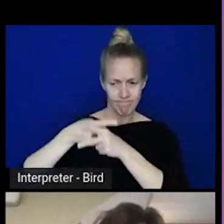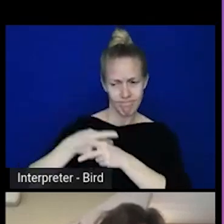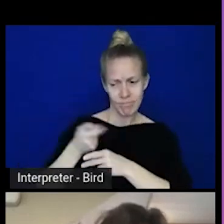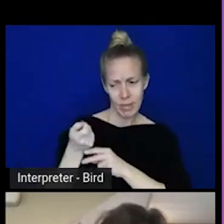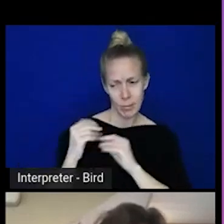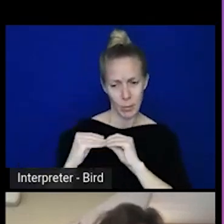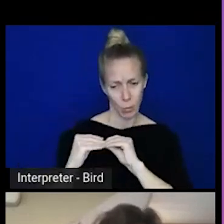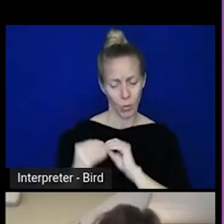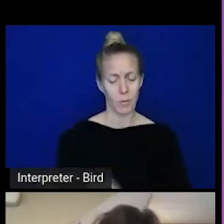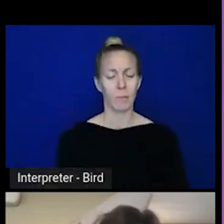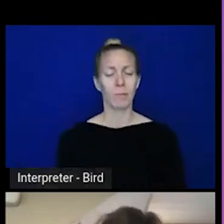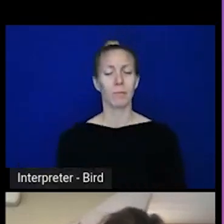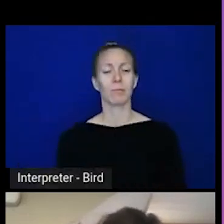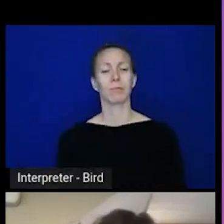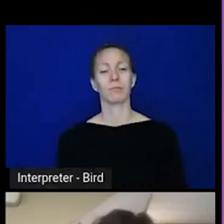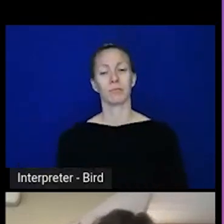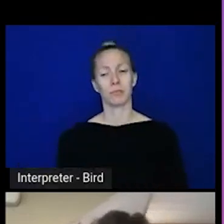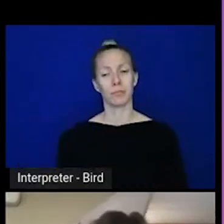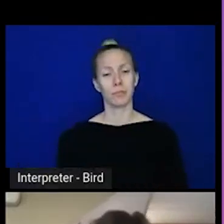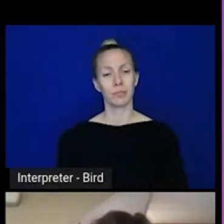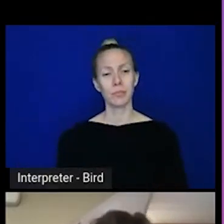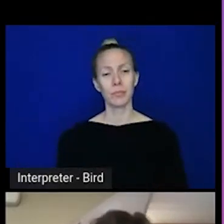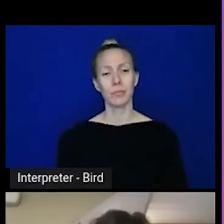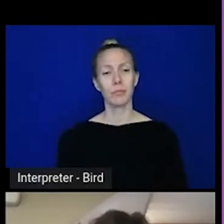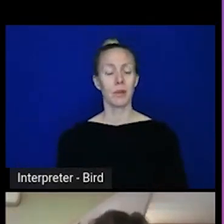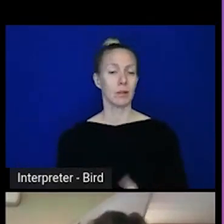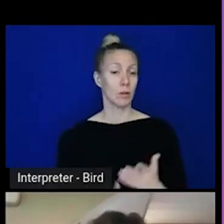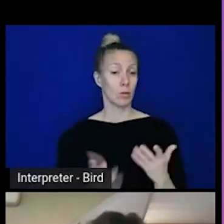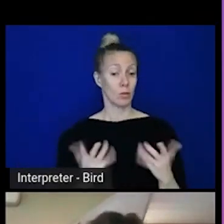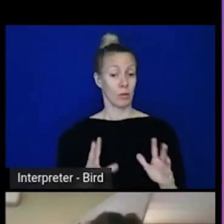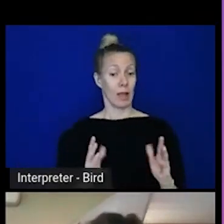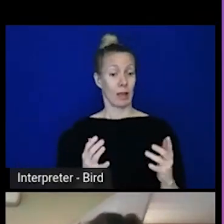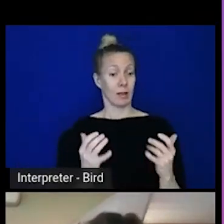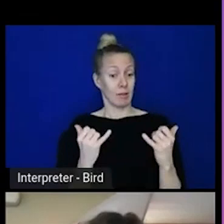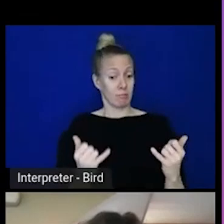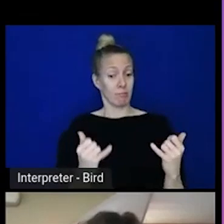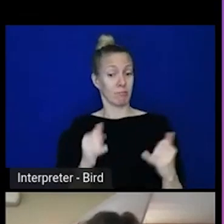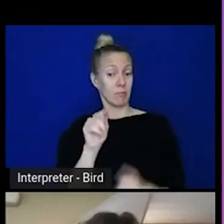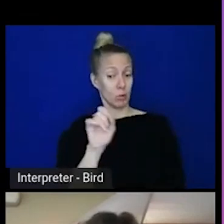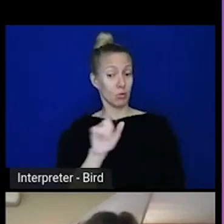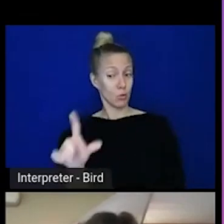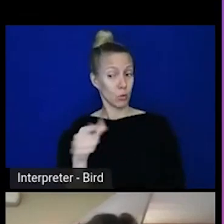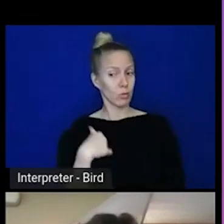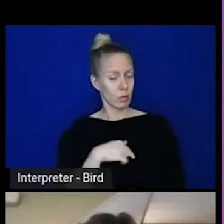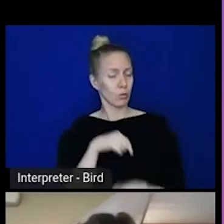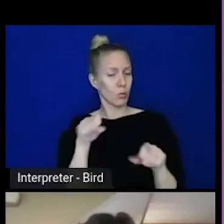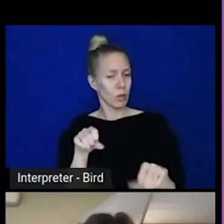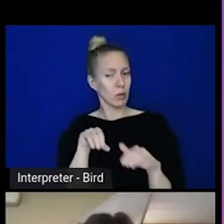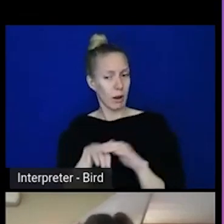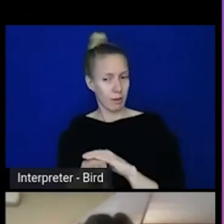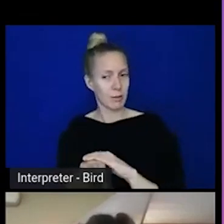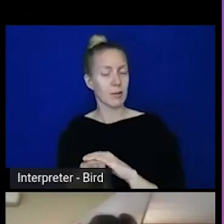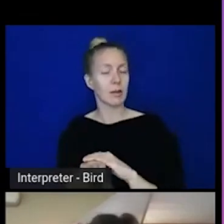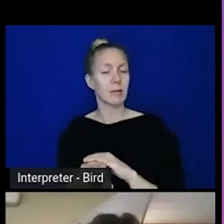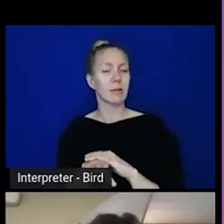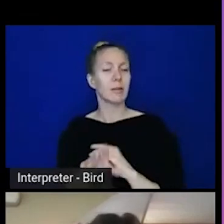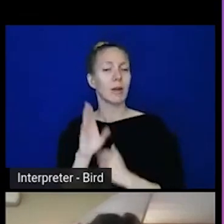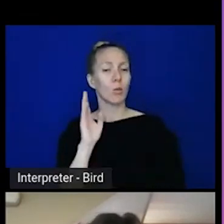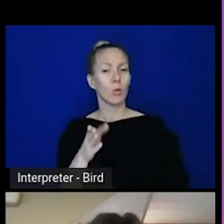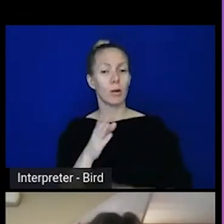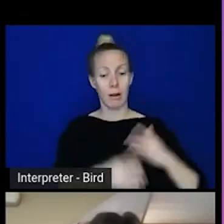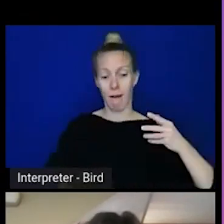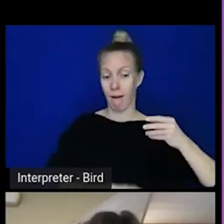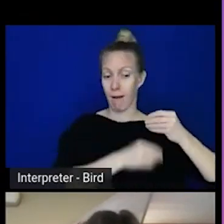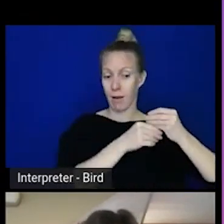So there was an existing tool that which we did have access to, which could add these accounts that